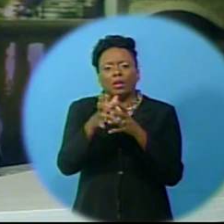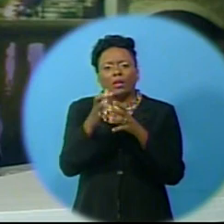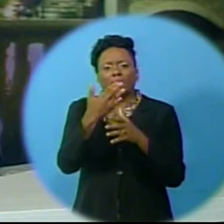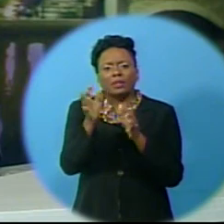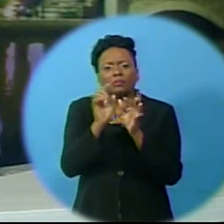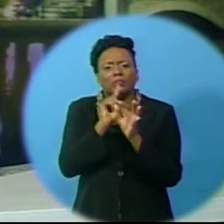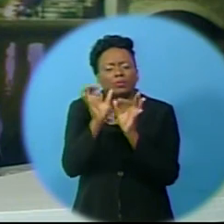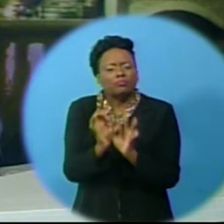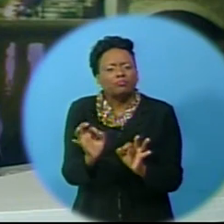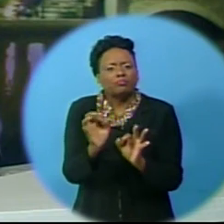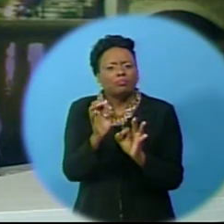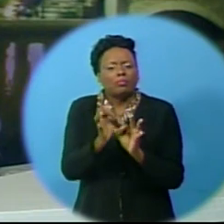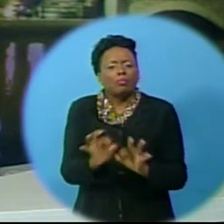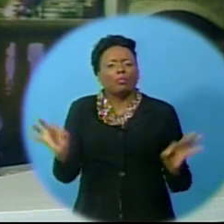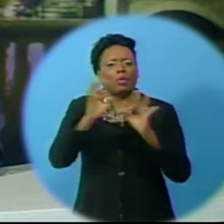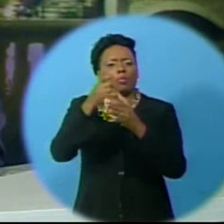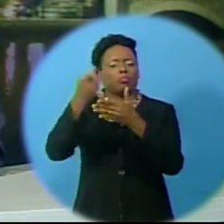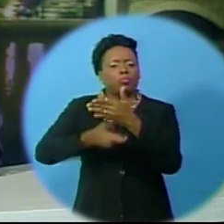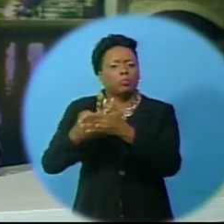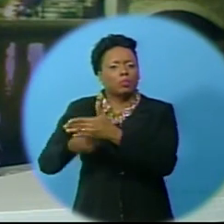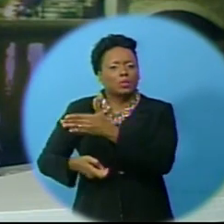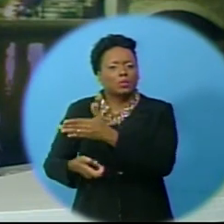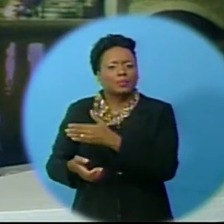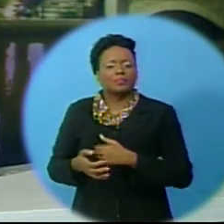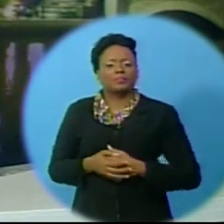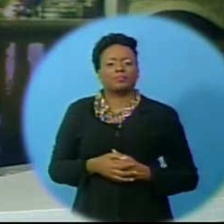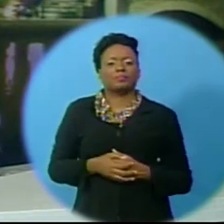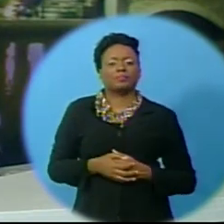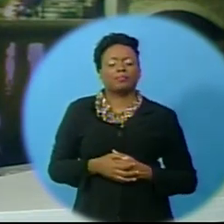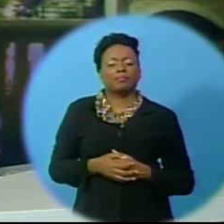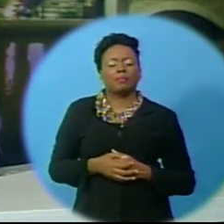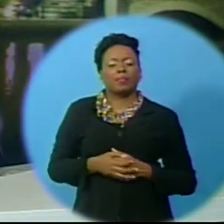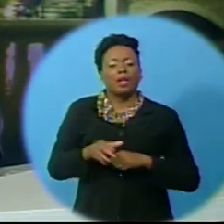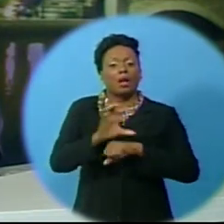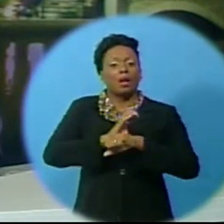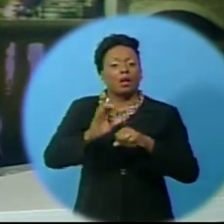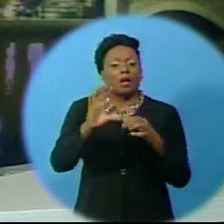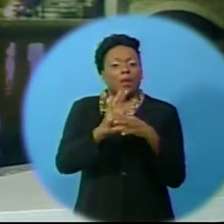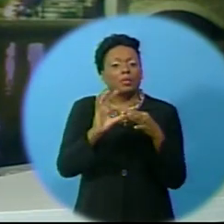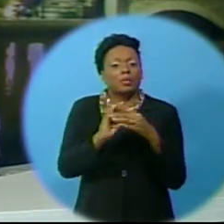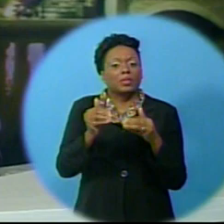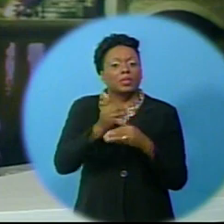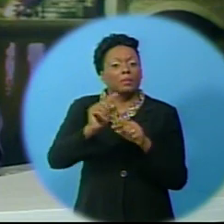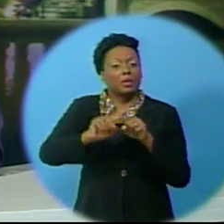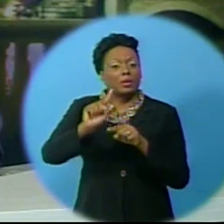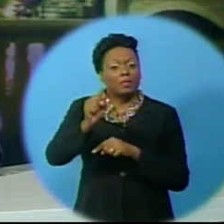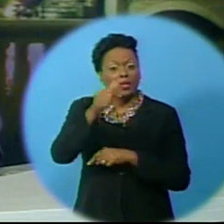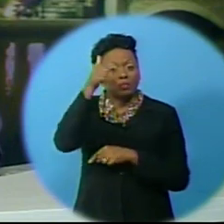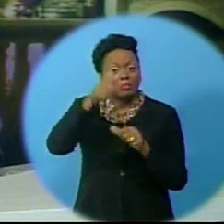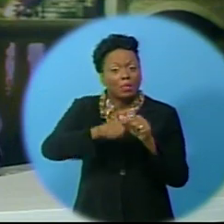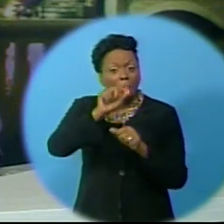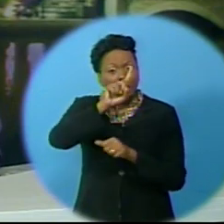national development. Well, still to come, we'll look at some of the stories making headlines across the region. But first, a reminder